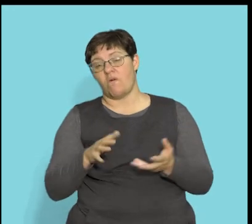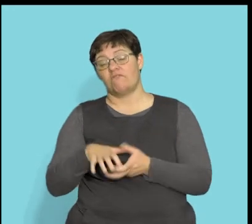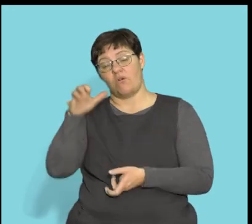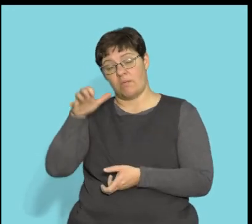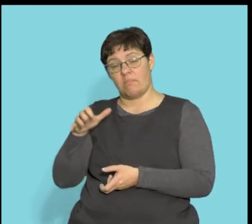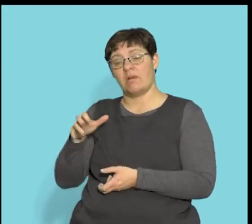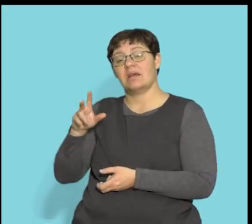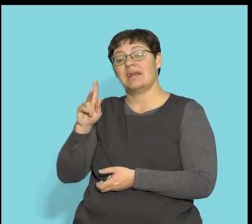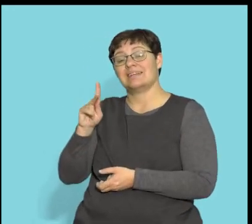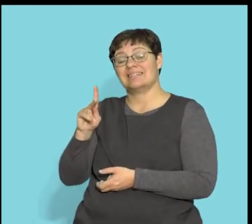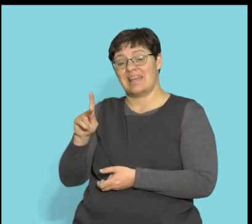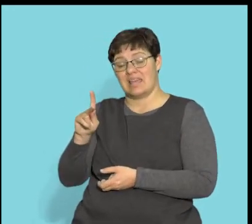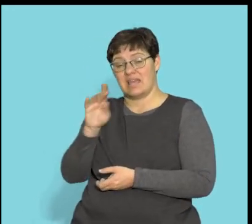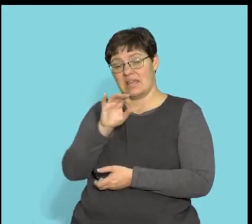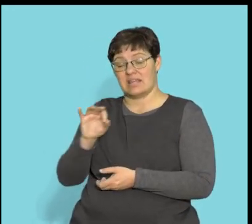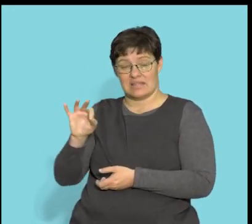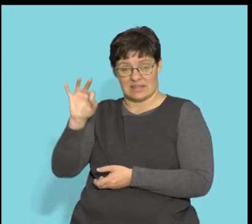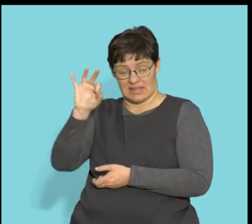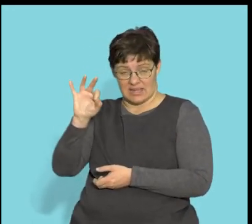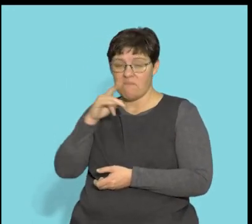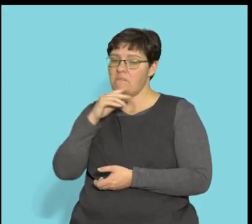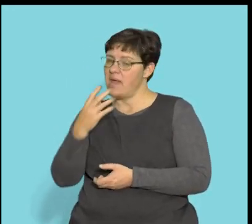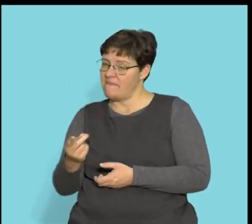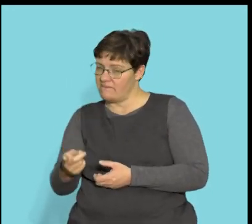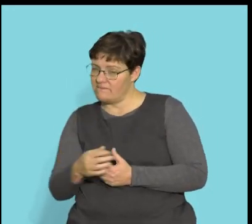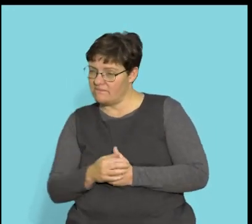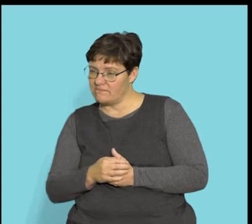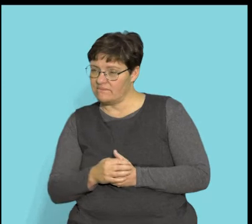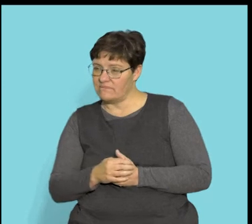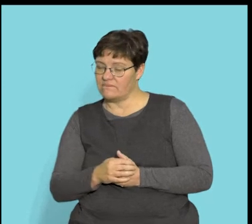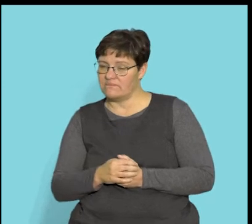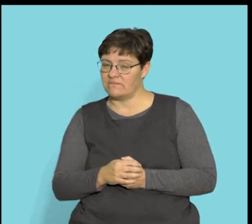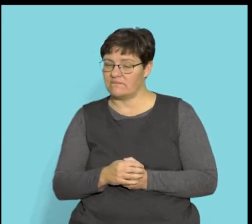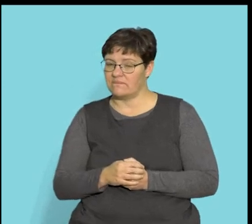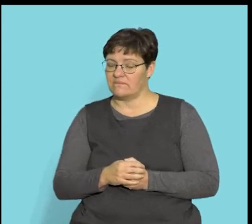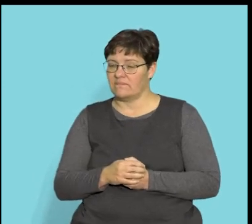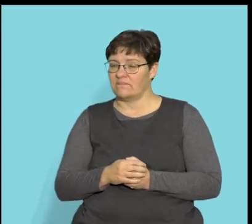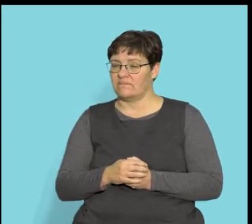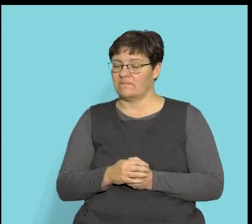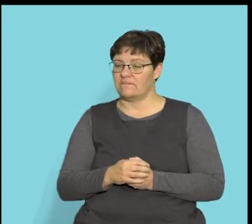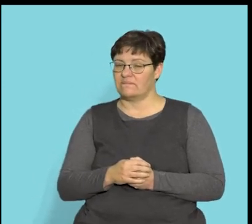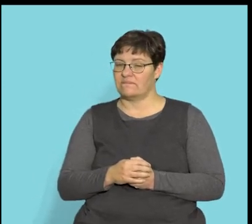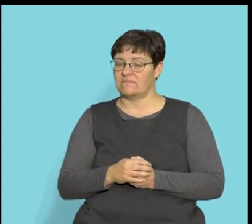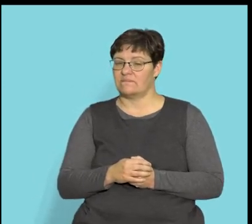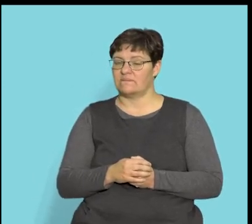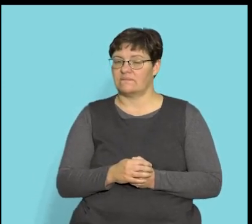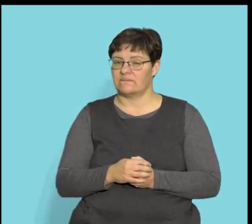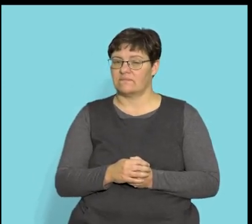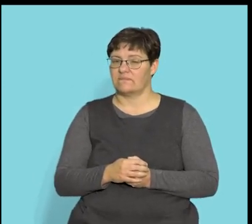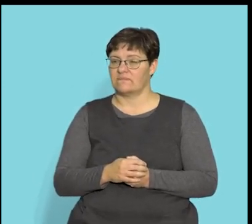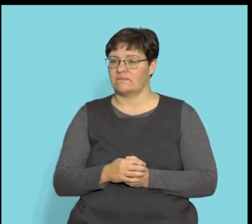for volume, we want to see if my k factor is going to have an effect on it. And that would be k